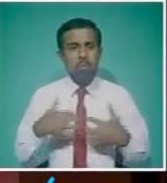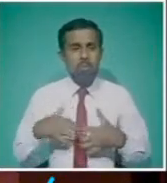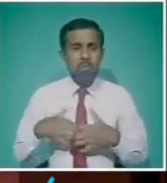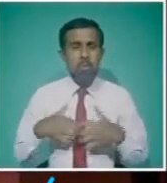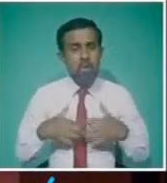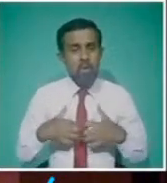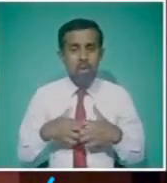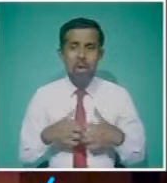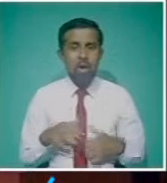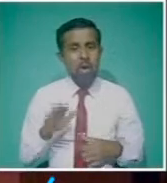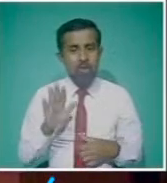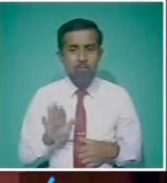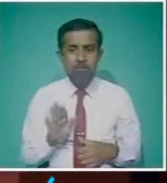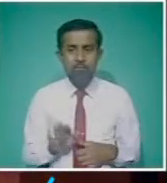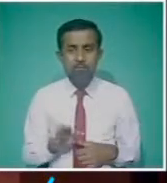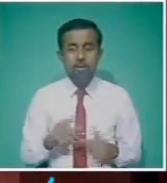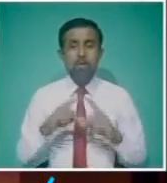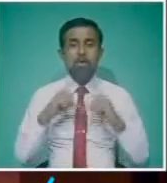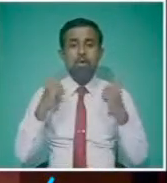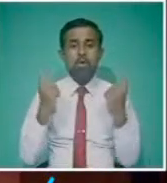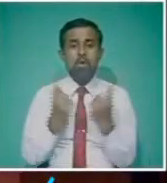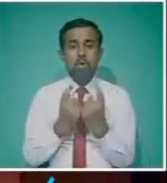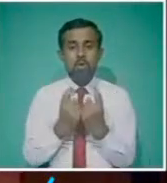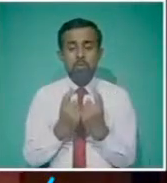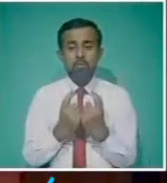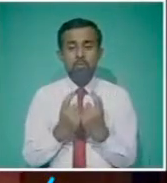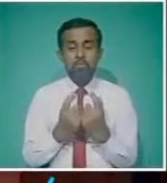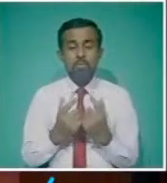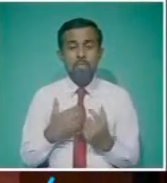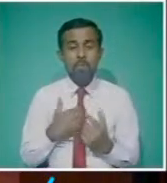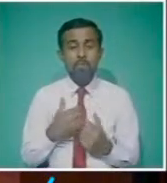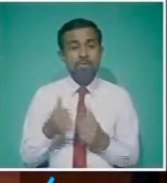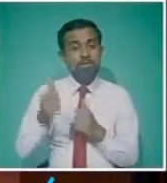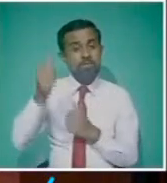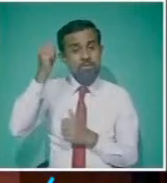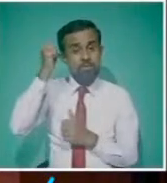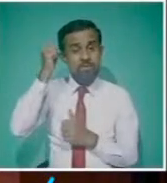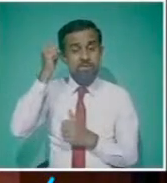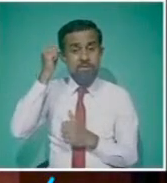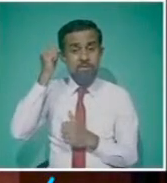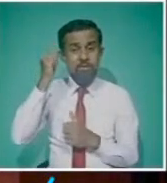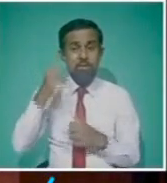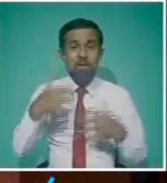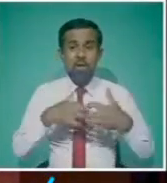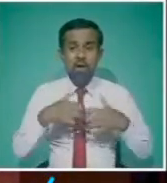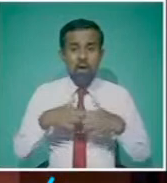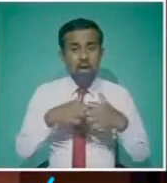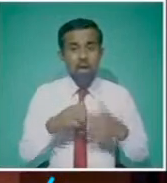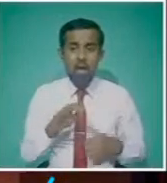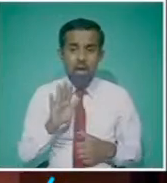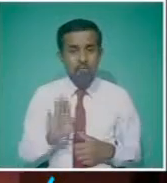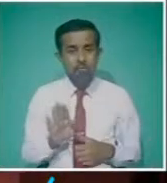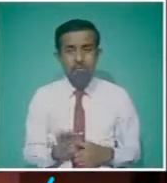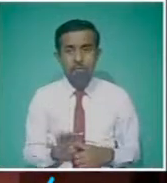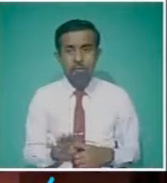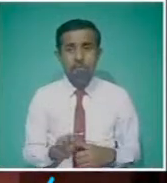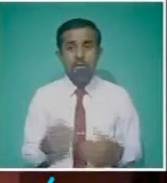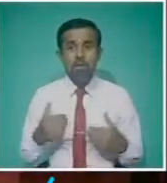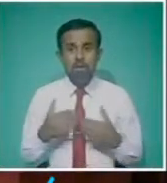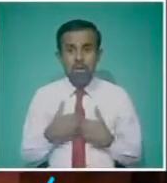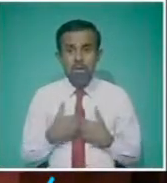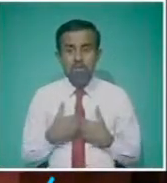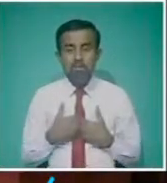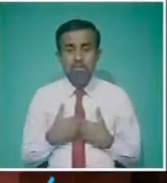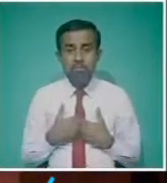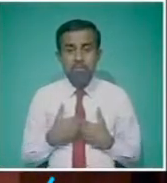of colonization, we come together to acknowledge the grief. We understand